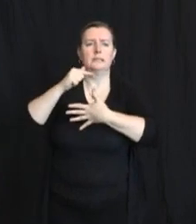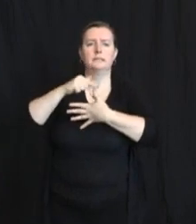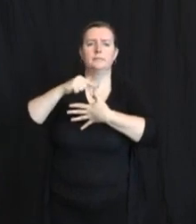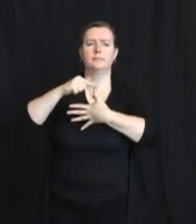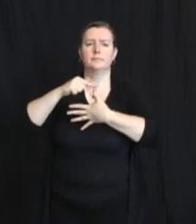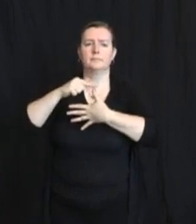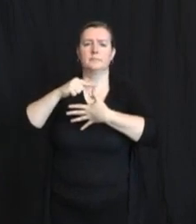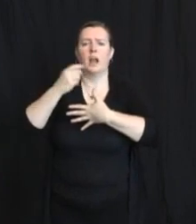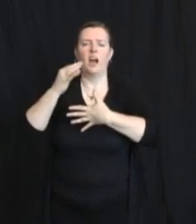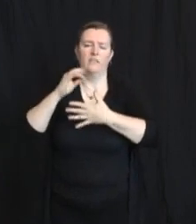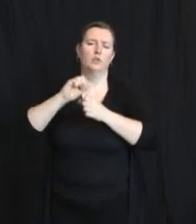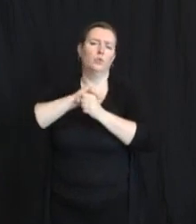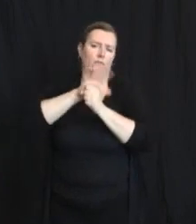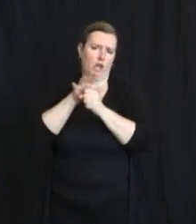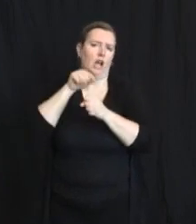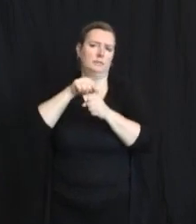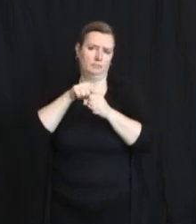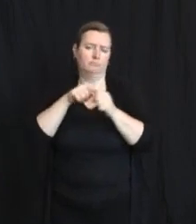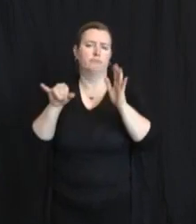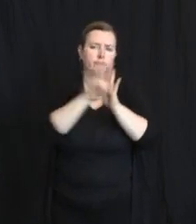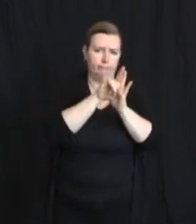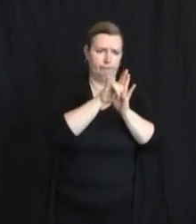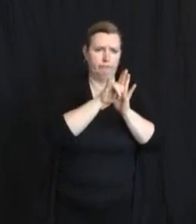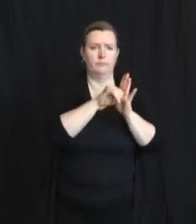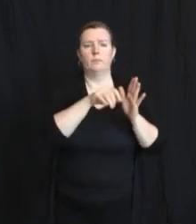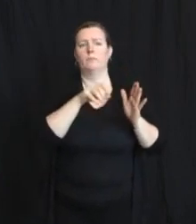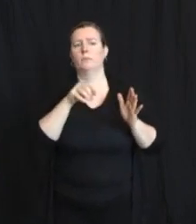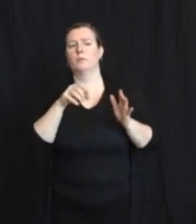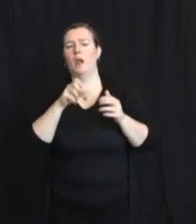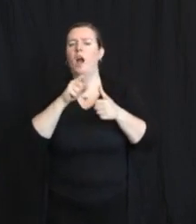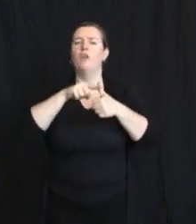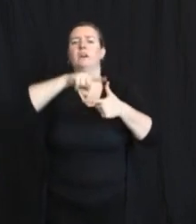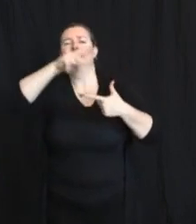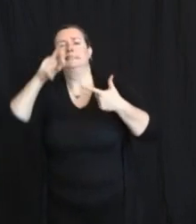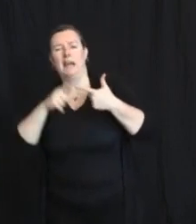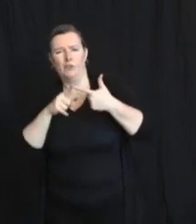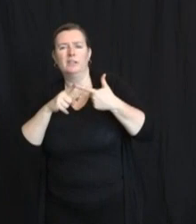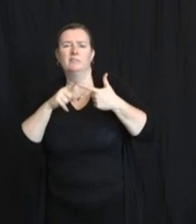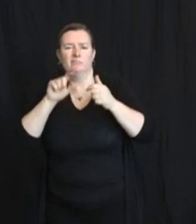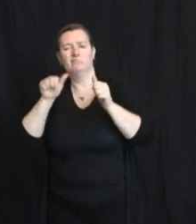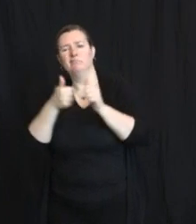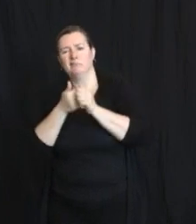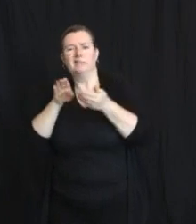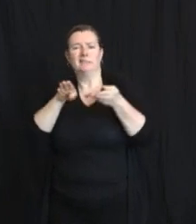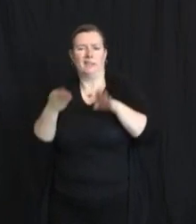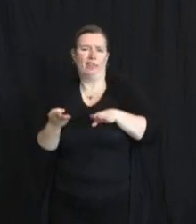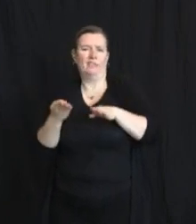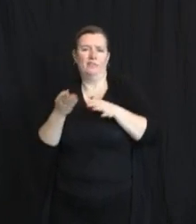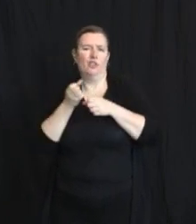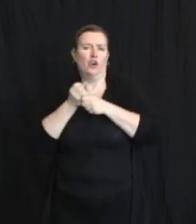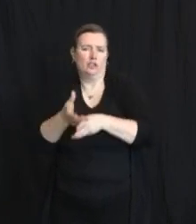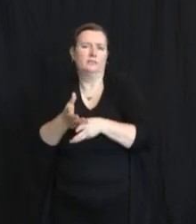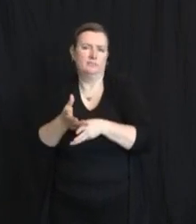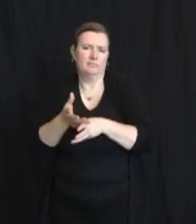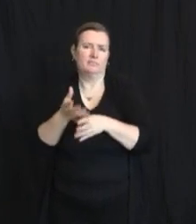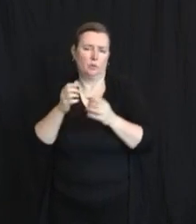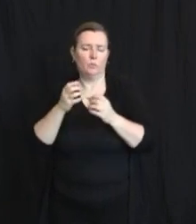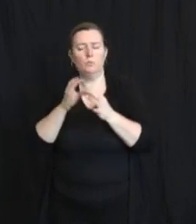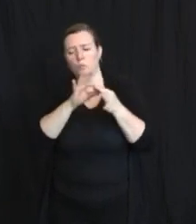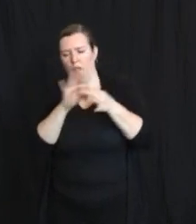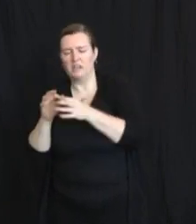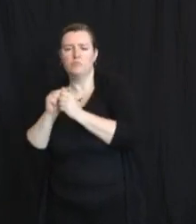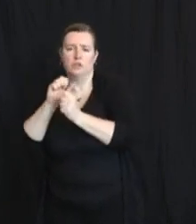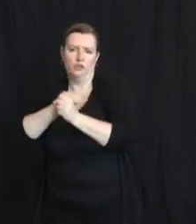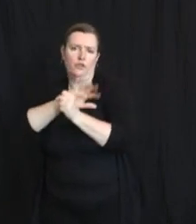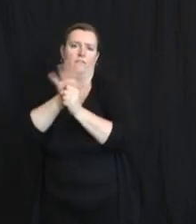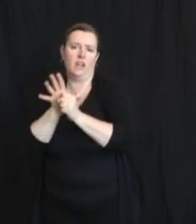COVID-19 and or a secondary diagnosis associated with COVID-19.